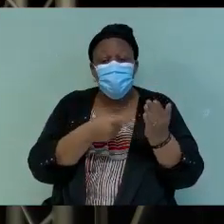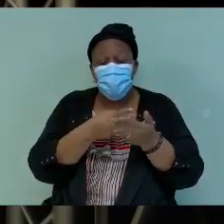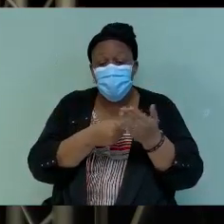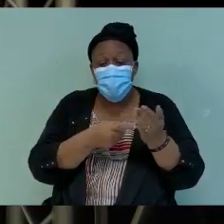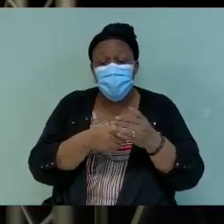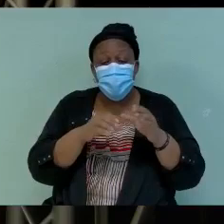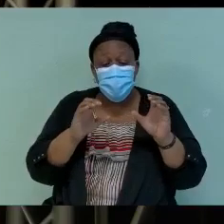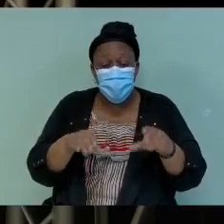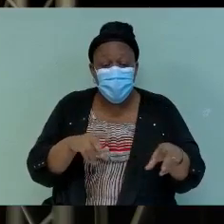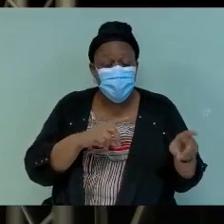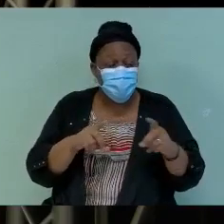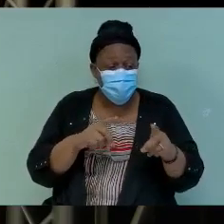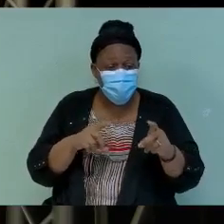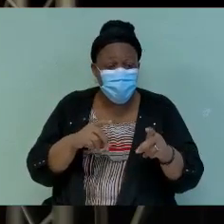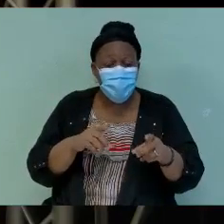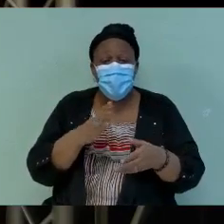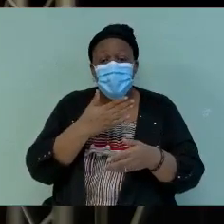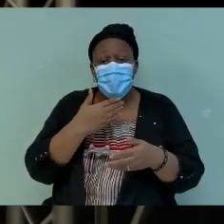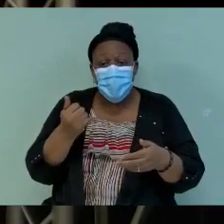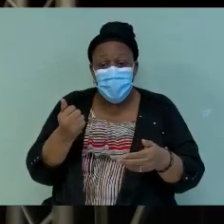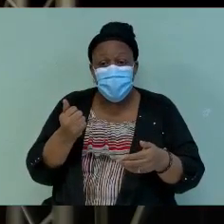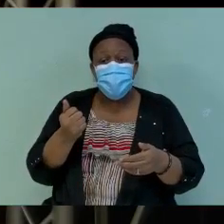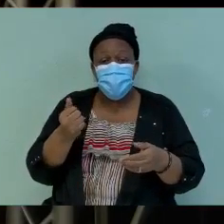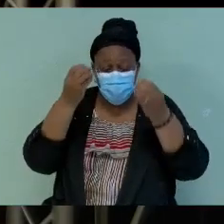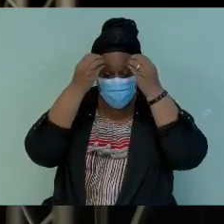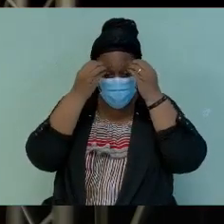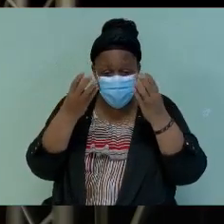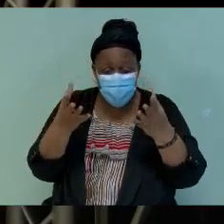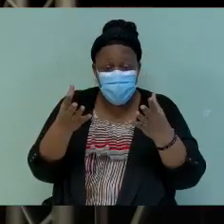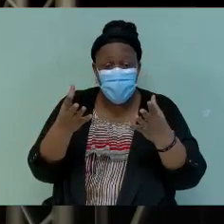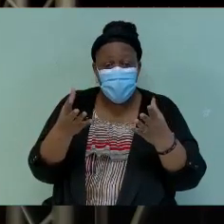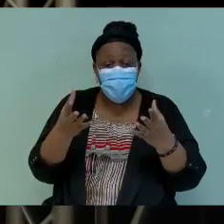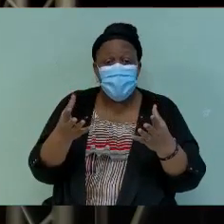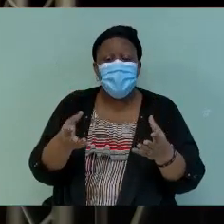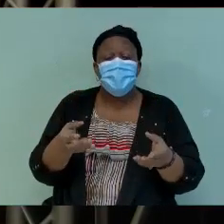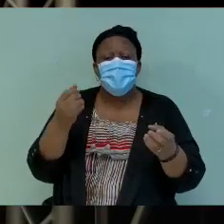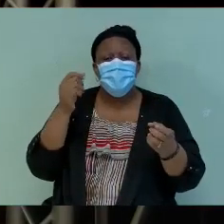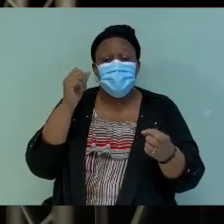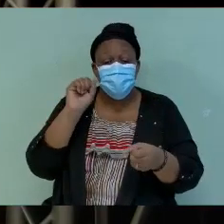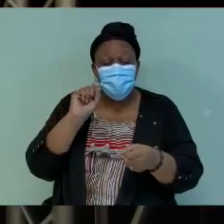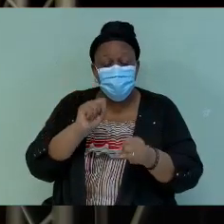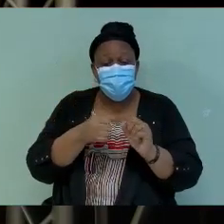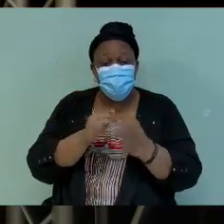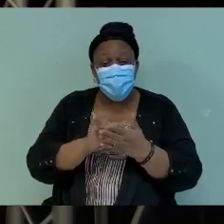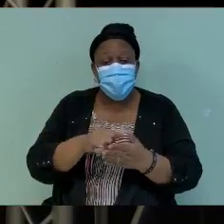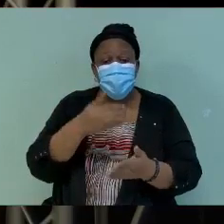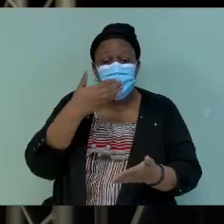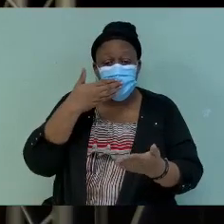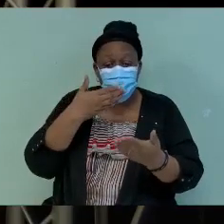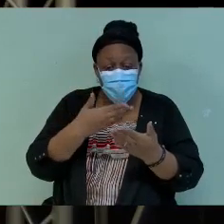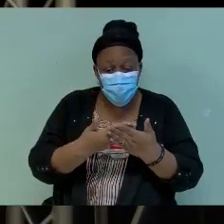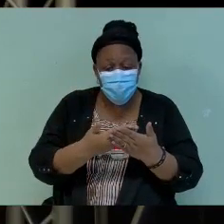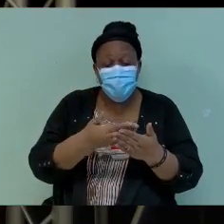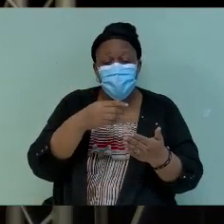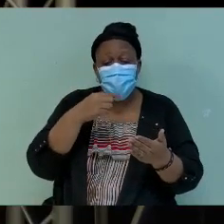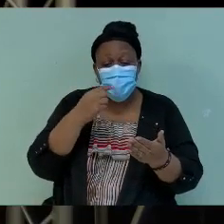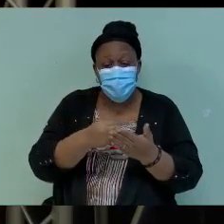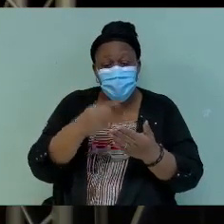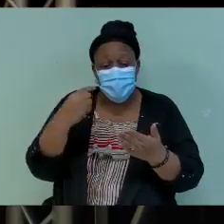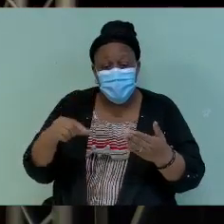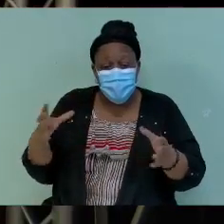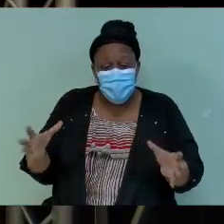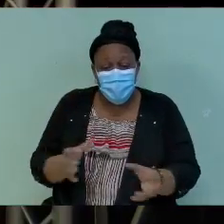measures expected to be adhered to regarding proper sanitization practices. On